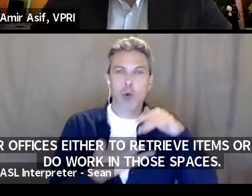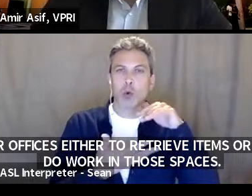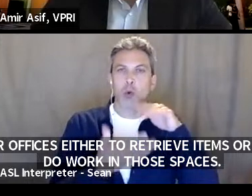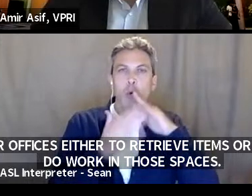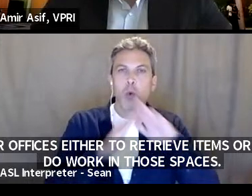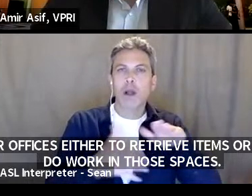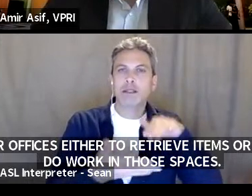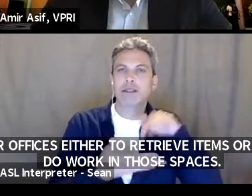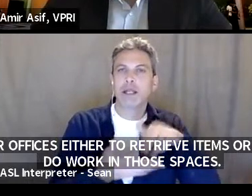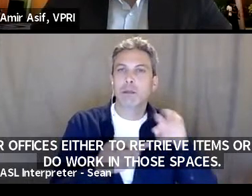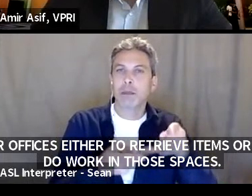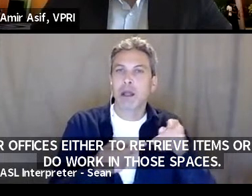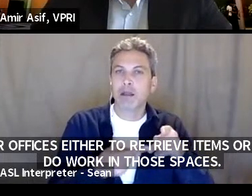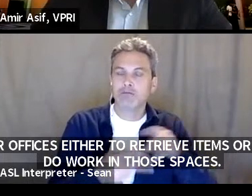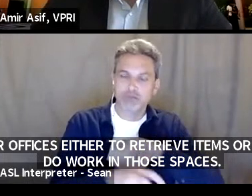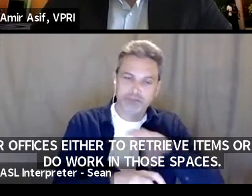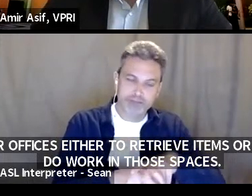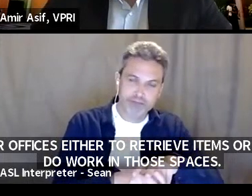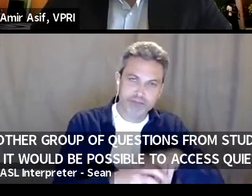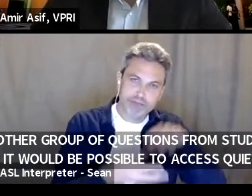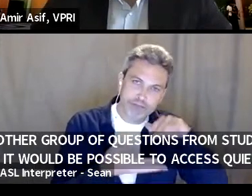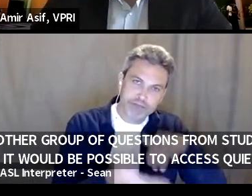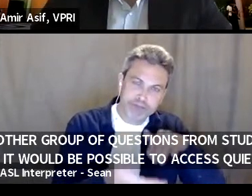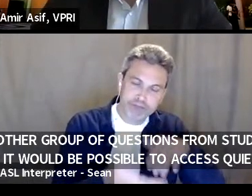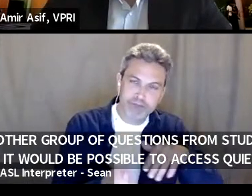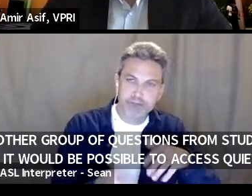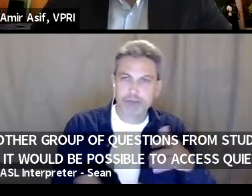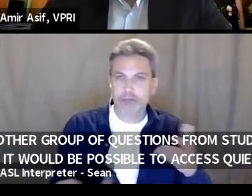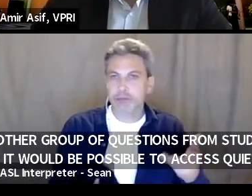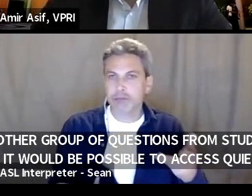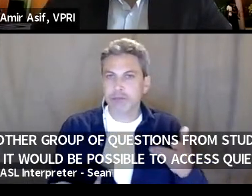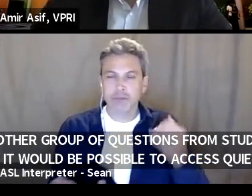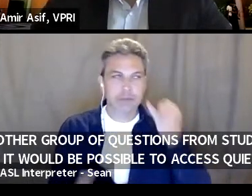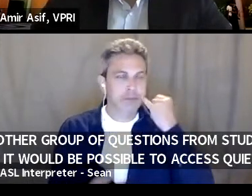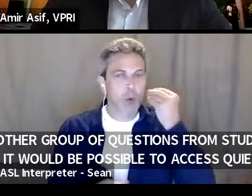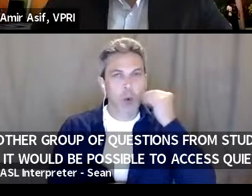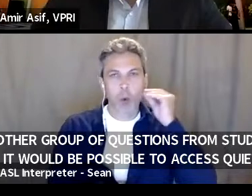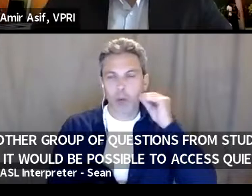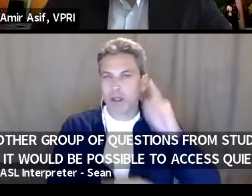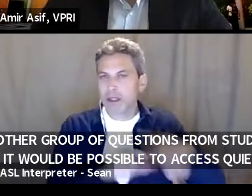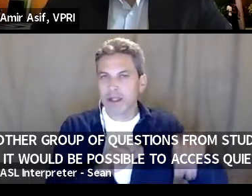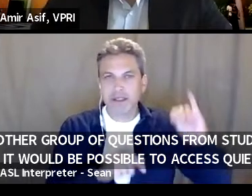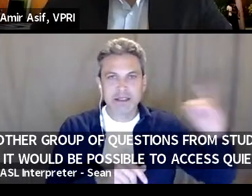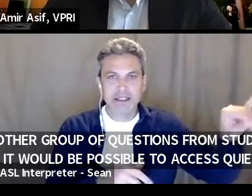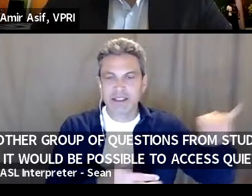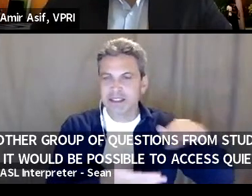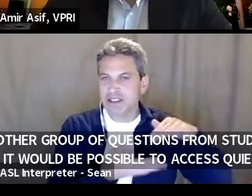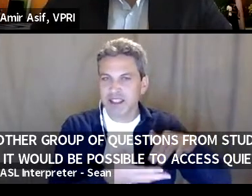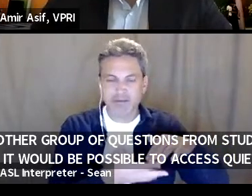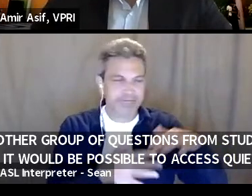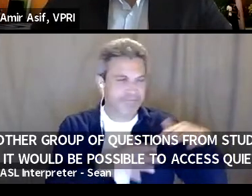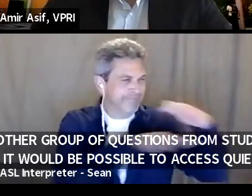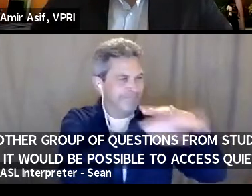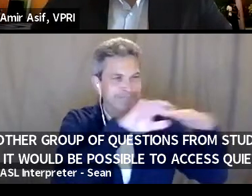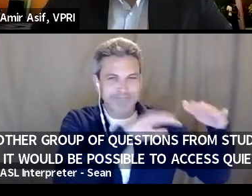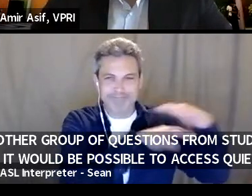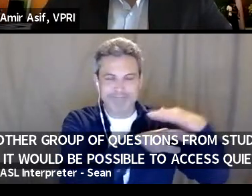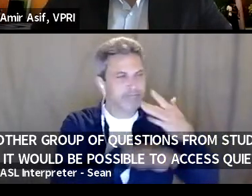spaces on campus. For example, if they aren't able to study at home, they have a crowded environment, whatever it